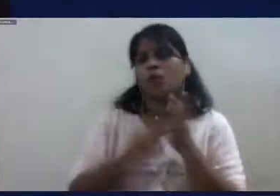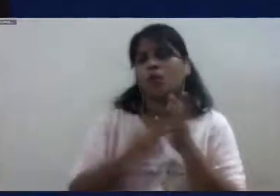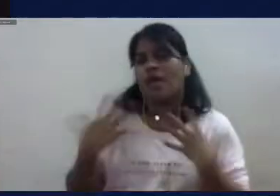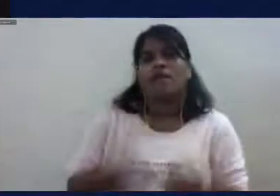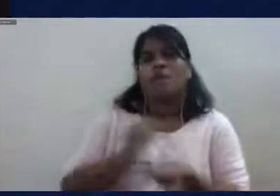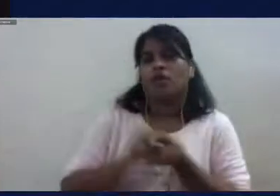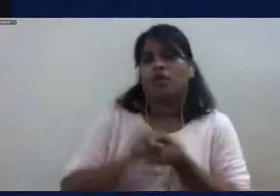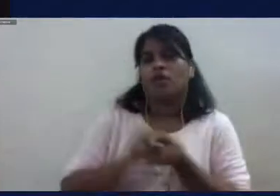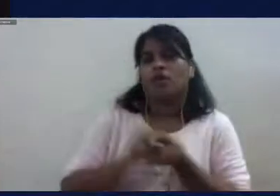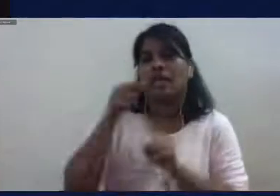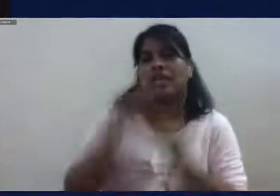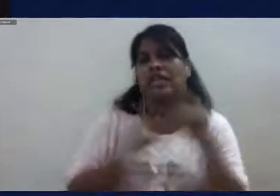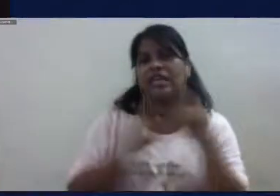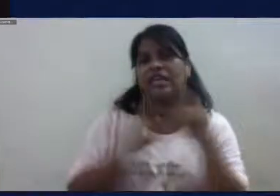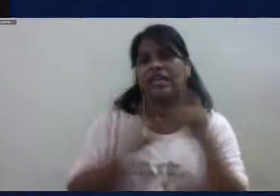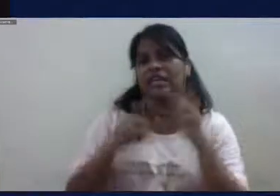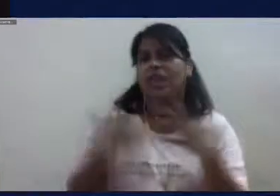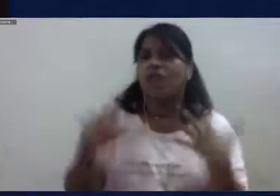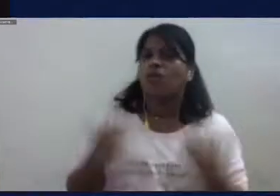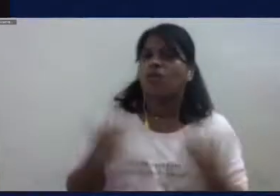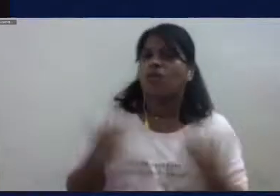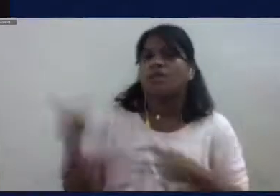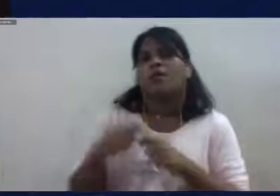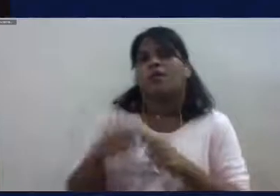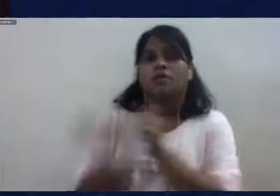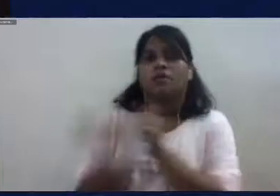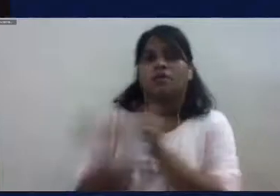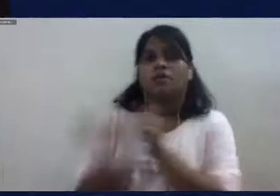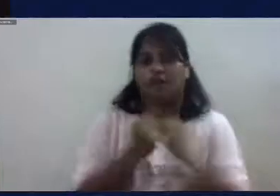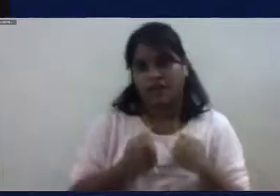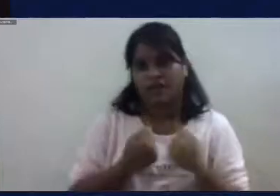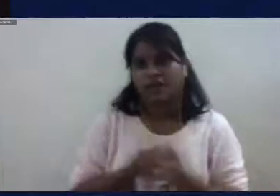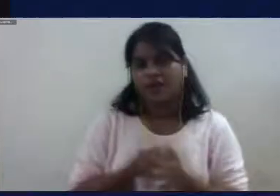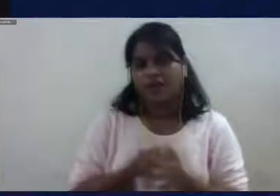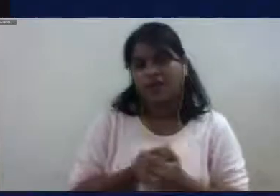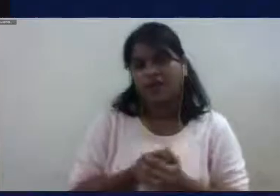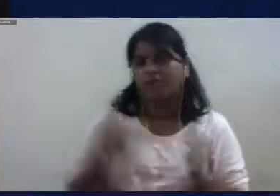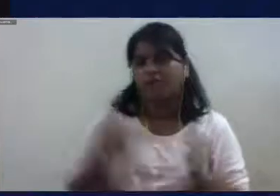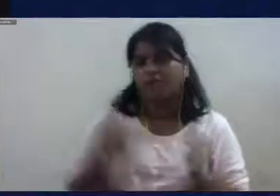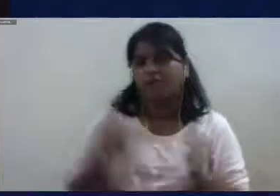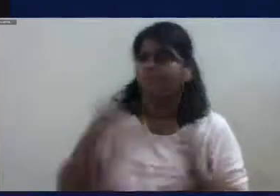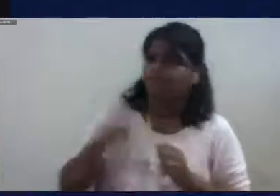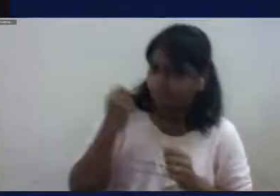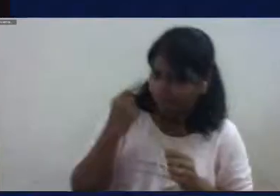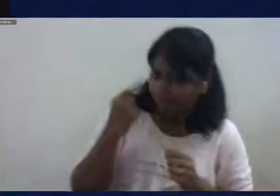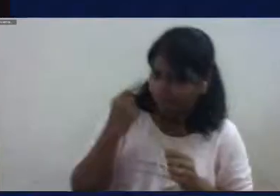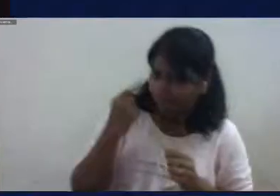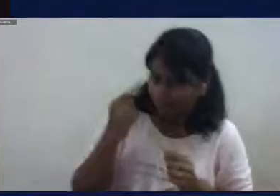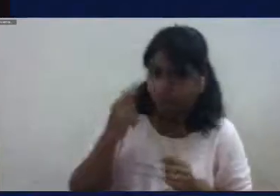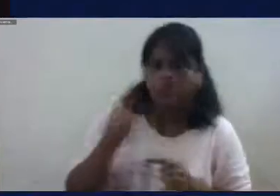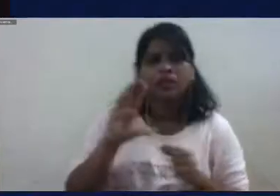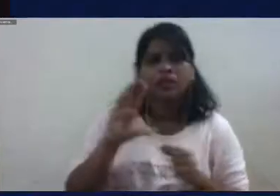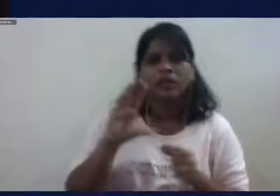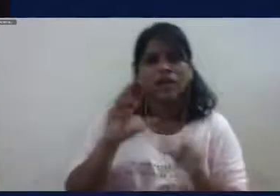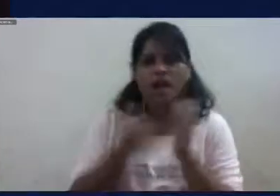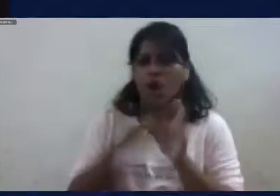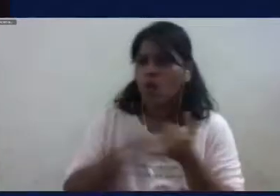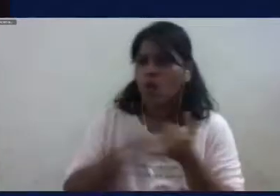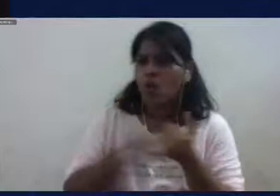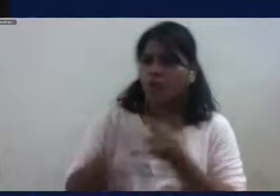called Interbank. I want you to work with me. So understandably, Carlos Rodriguez